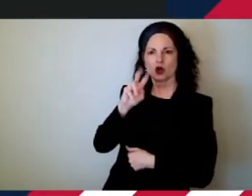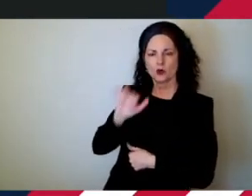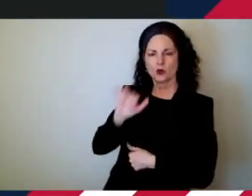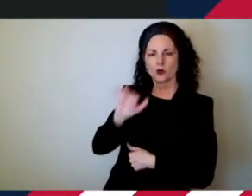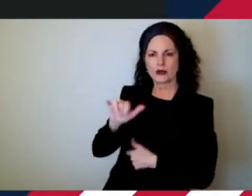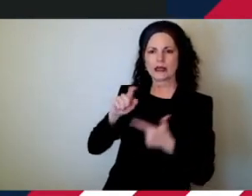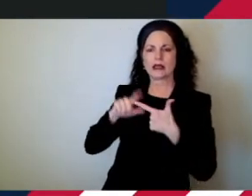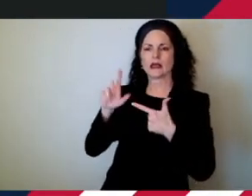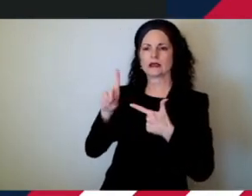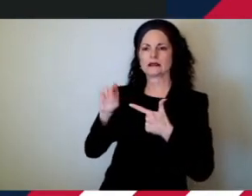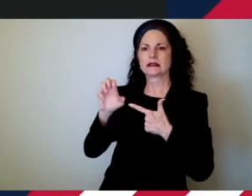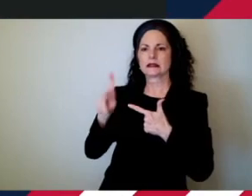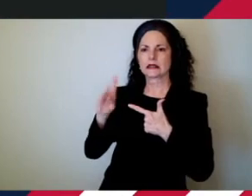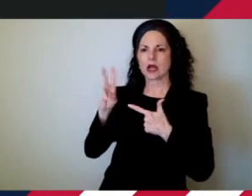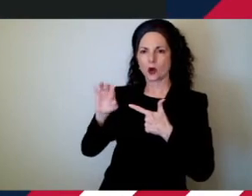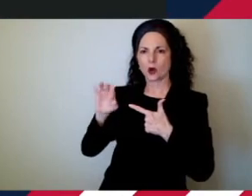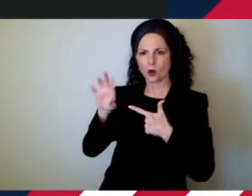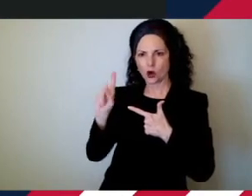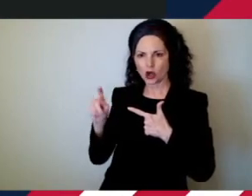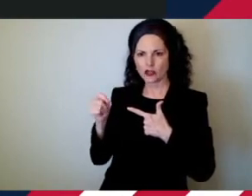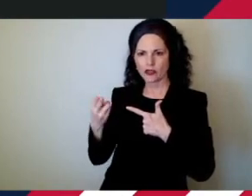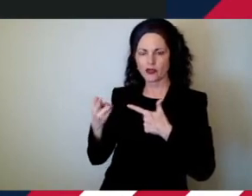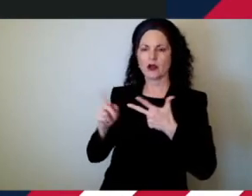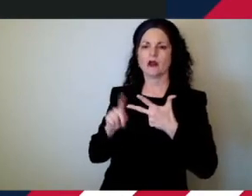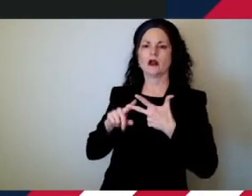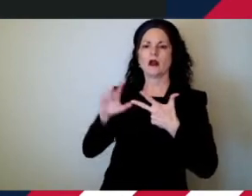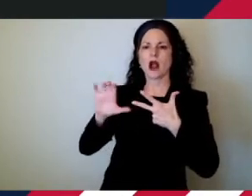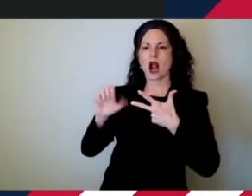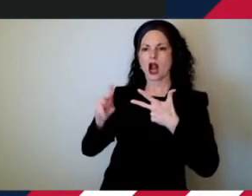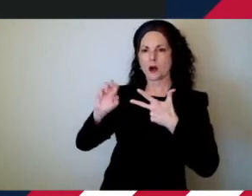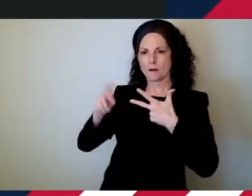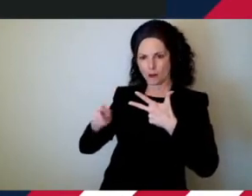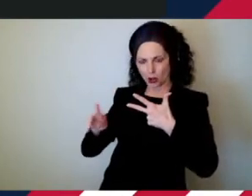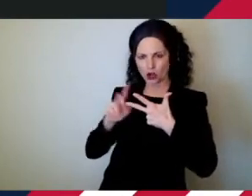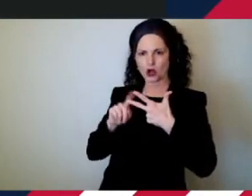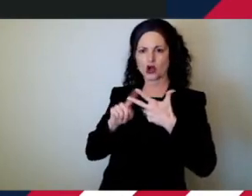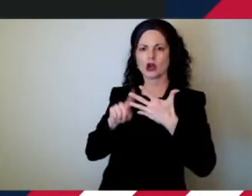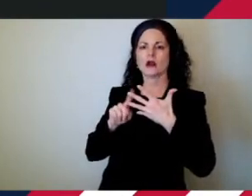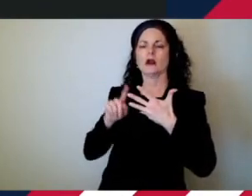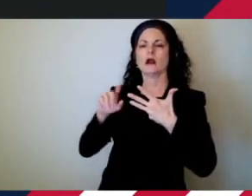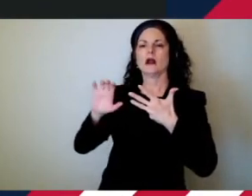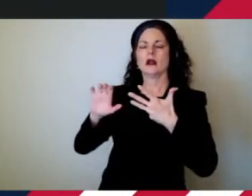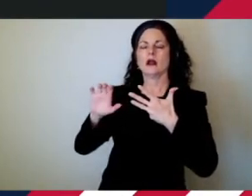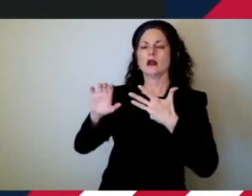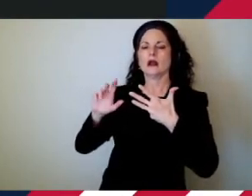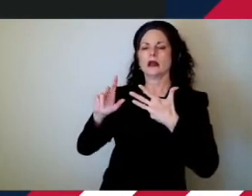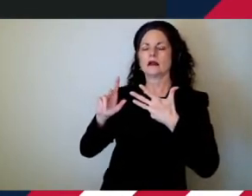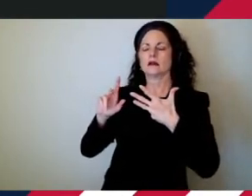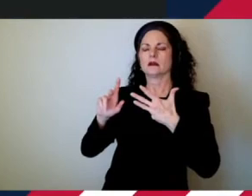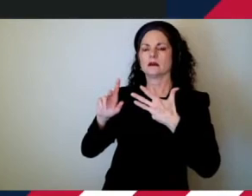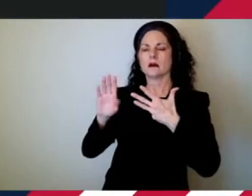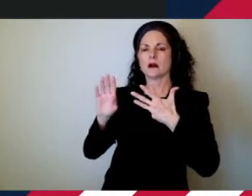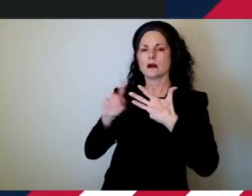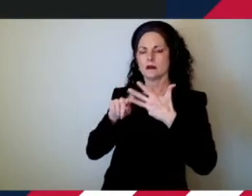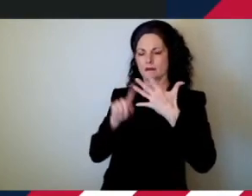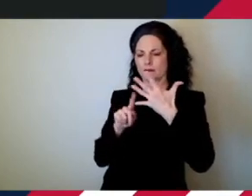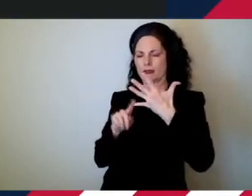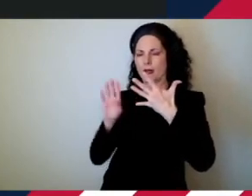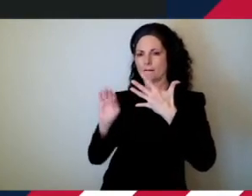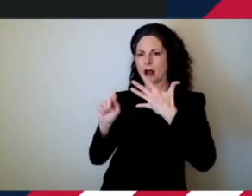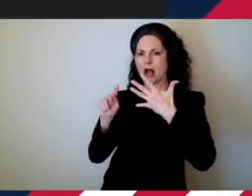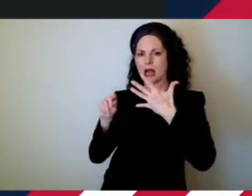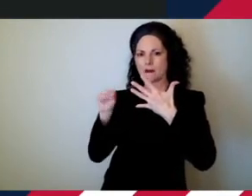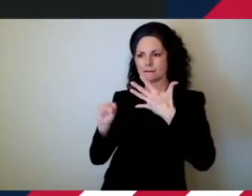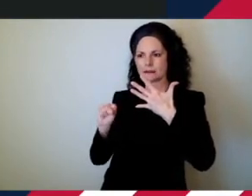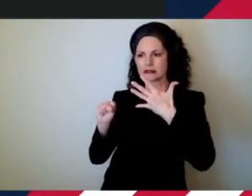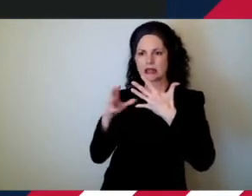Carper, Mayor Tom Barrett, Mayor Keisha Lance Bottoms, and Congressman Tony